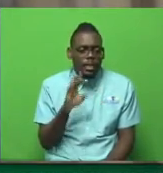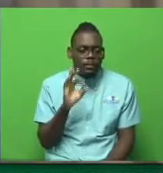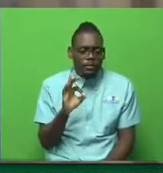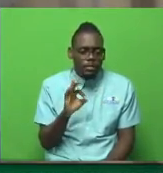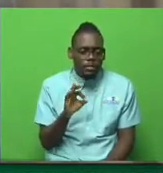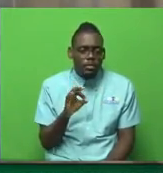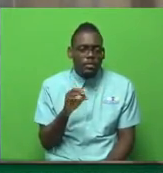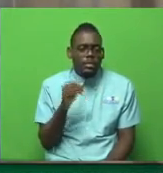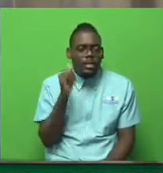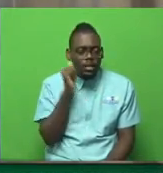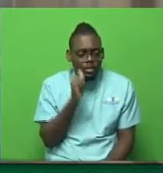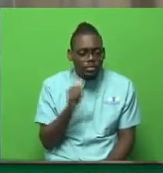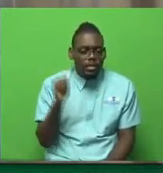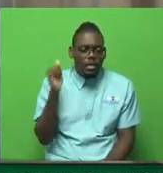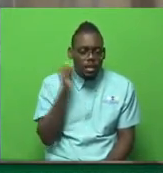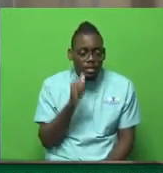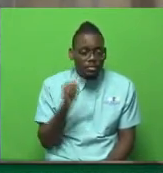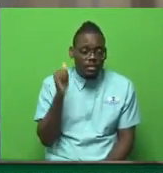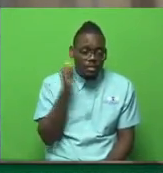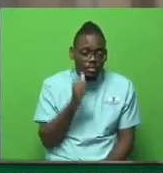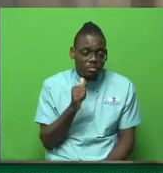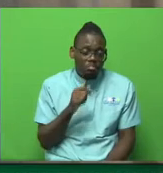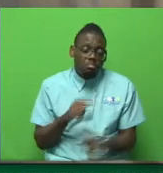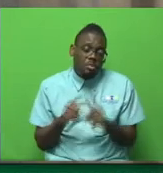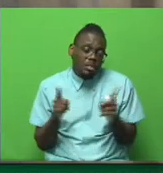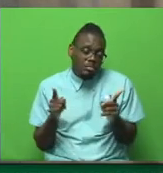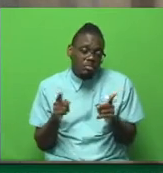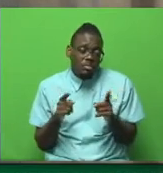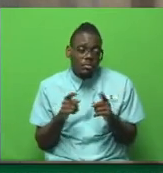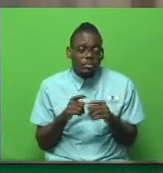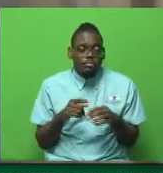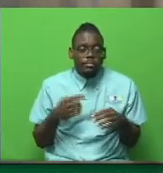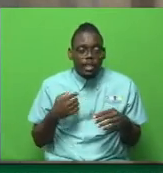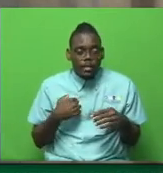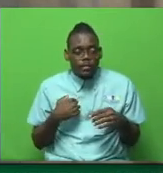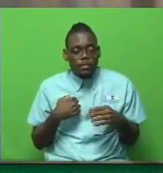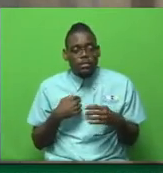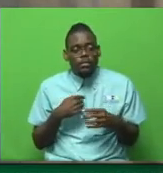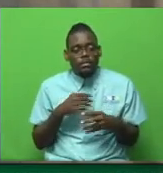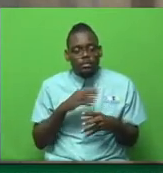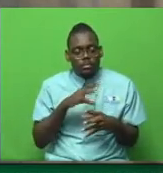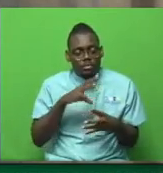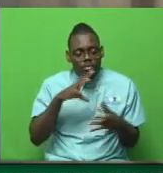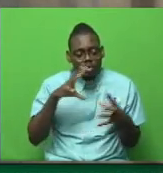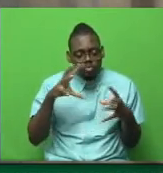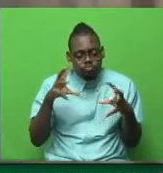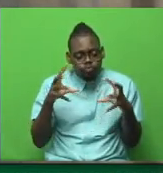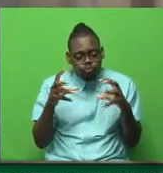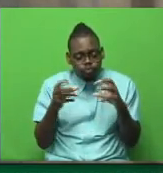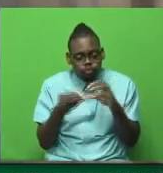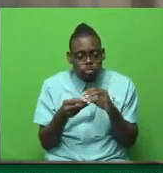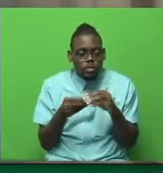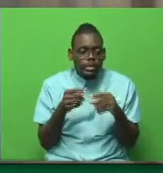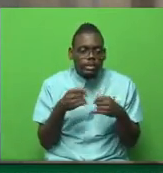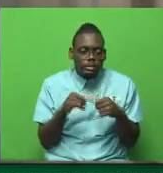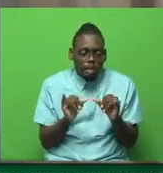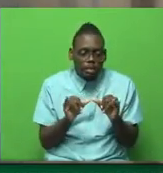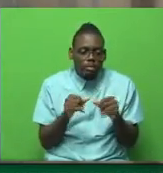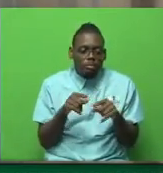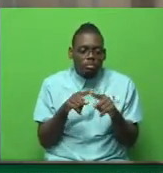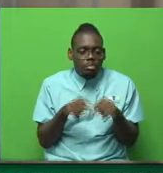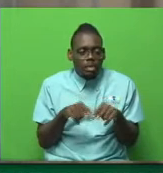contracted significantly because of the continued Reliance on oil and gas continued Reliance on energy